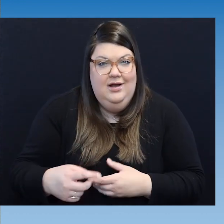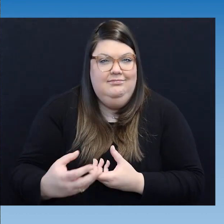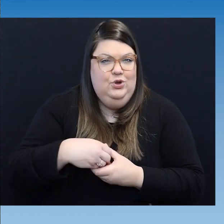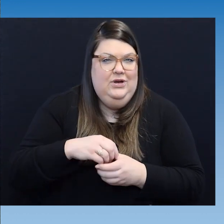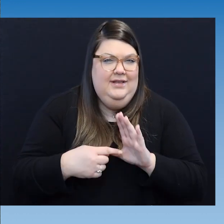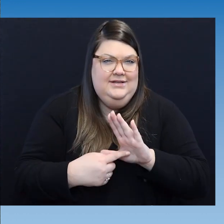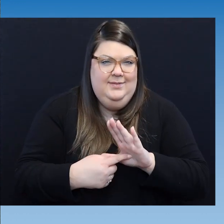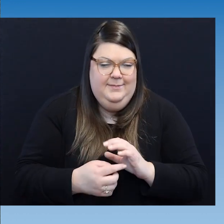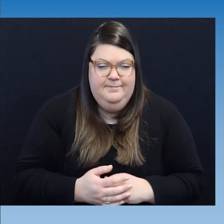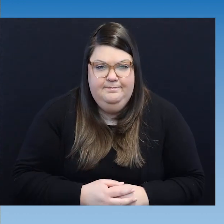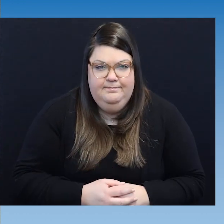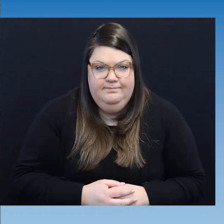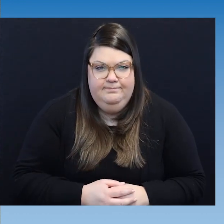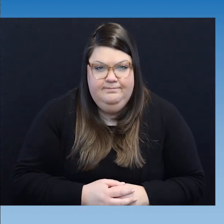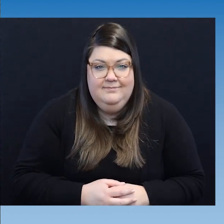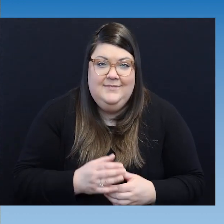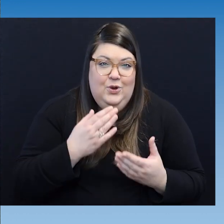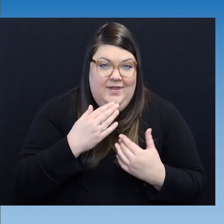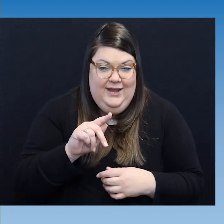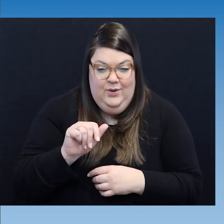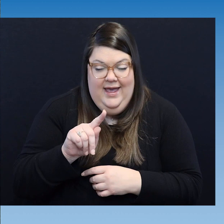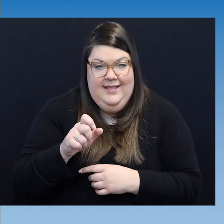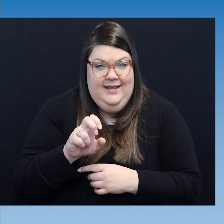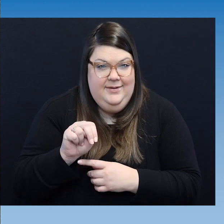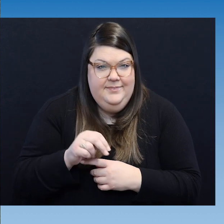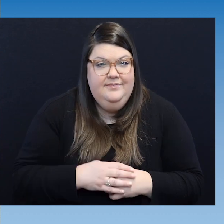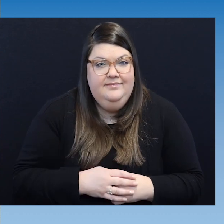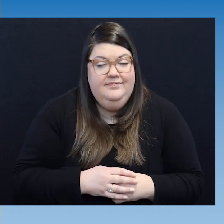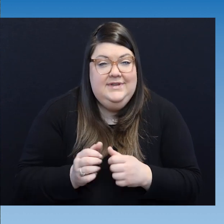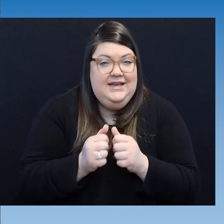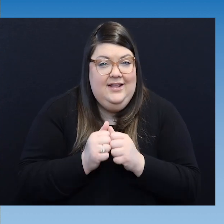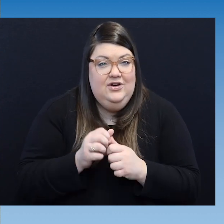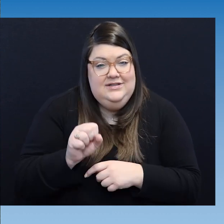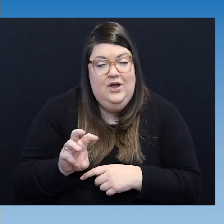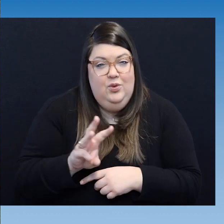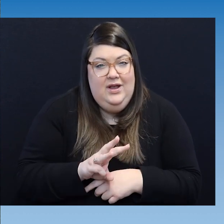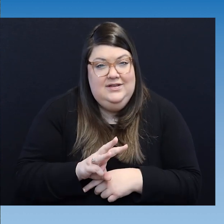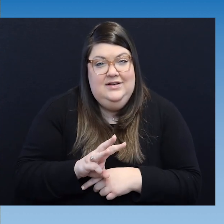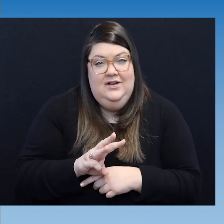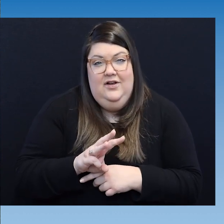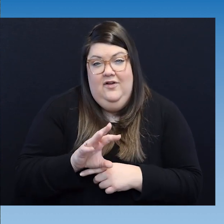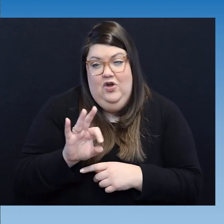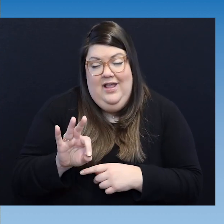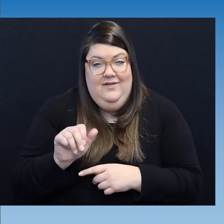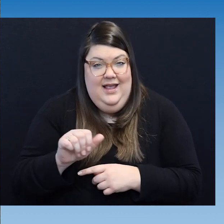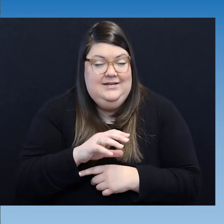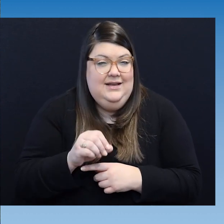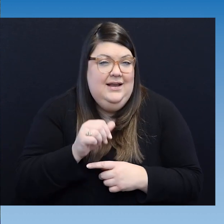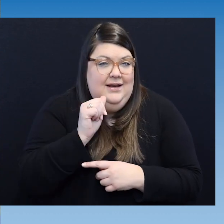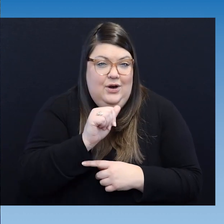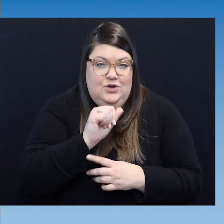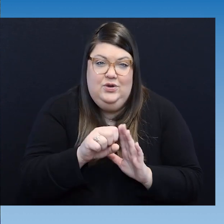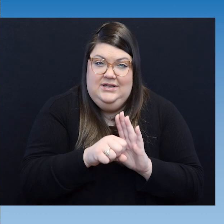the exhibit. So thank you, Kathleen. Together, the Southwest Folklife Alliance and the Arizona